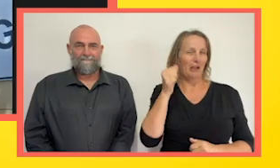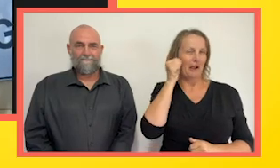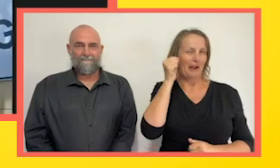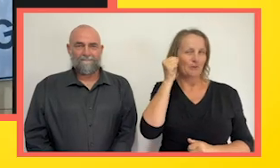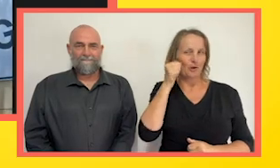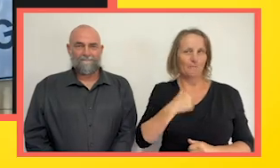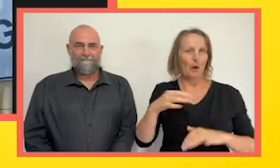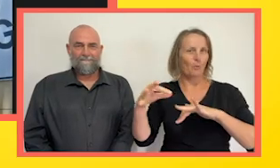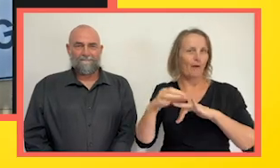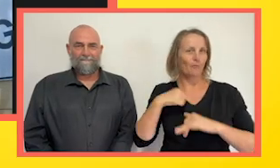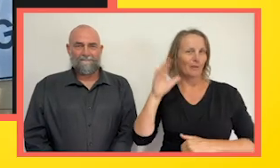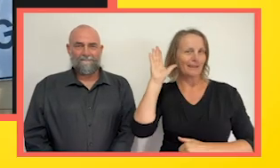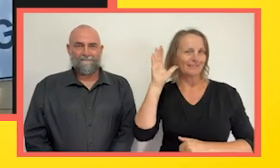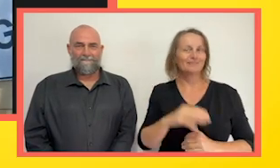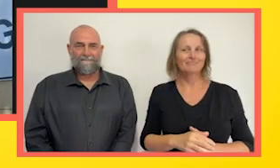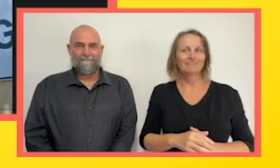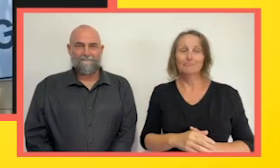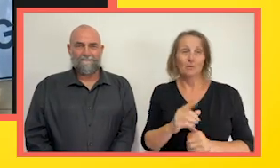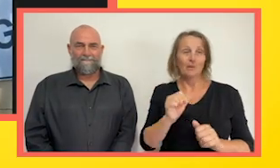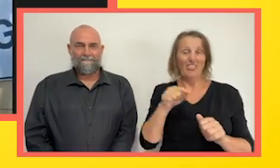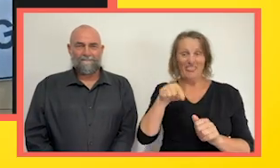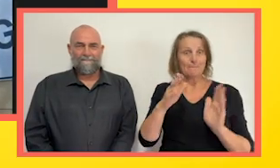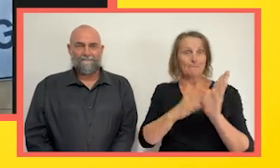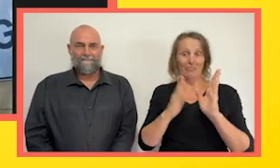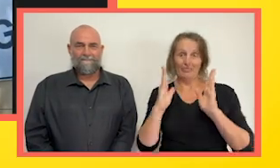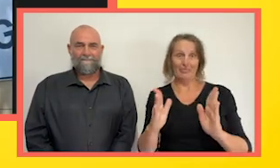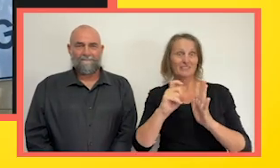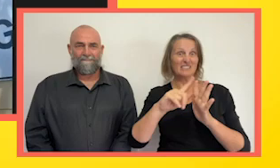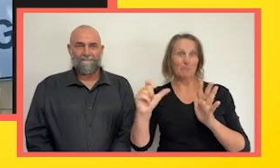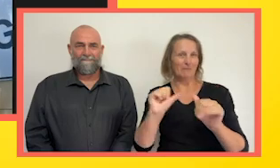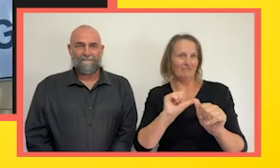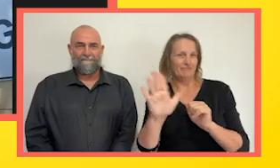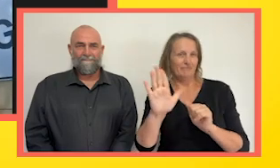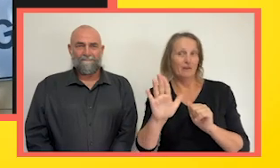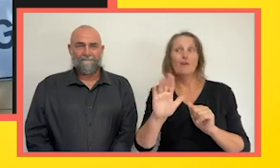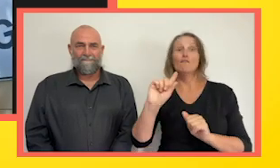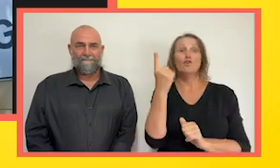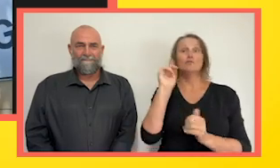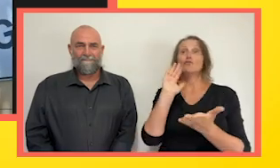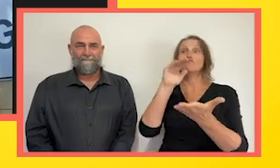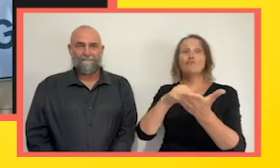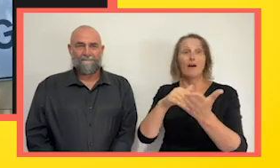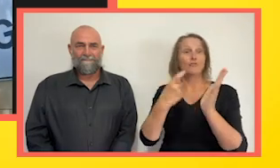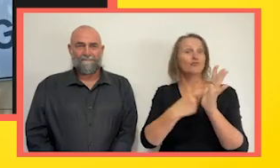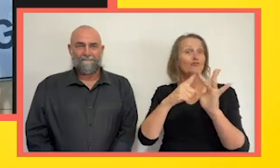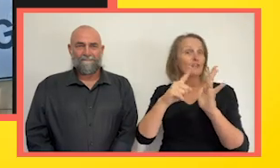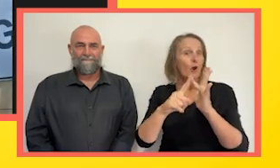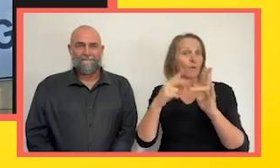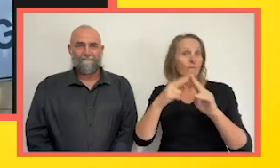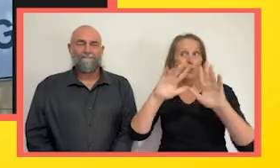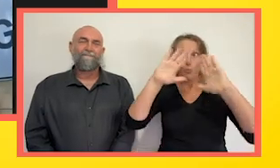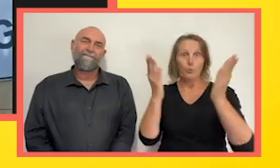No, look, it was an amazing month. We had Rio, the World Championships in early December, and